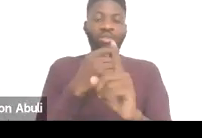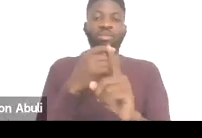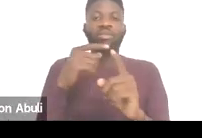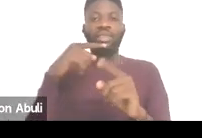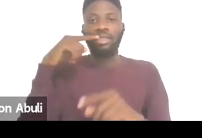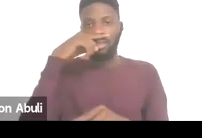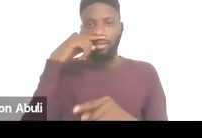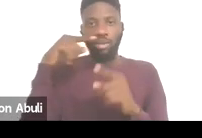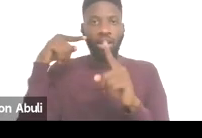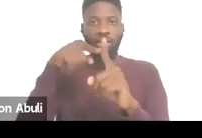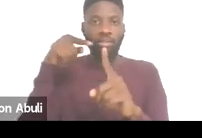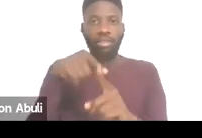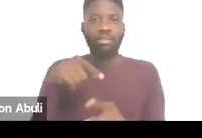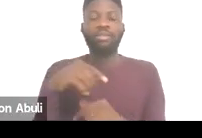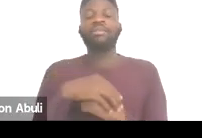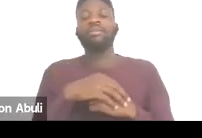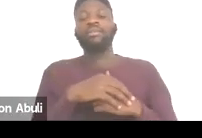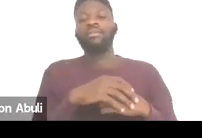Yeah.